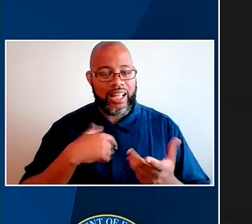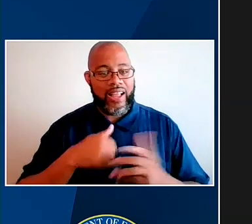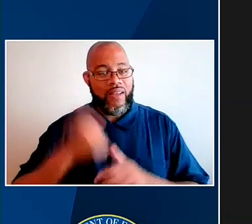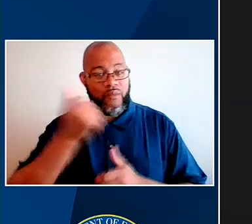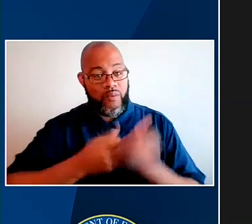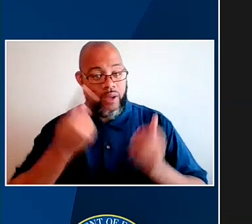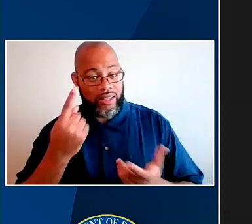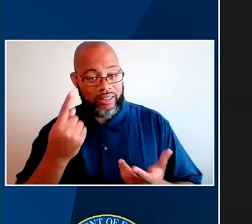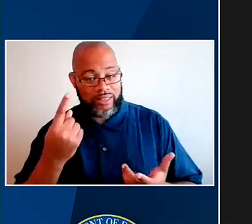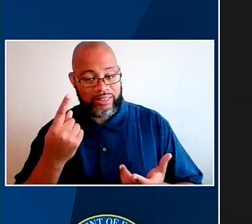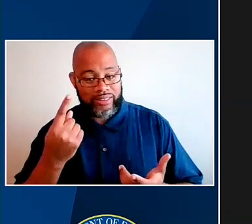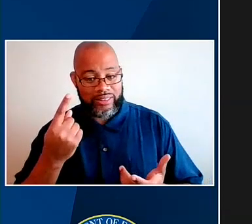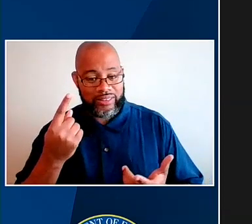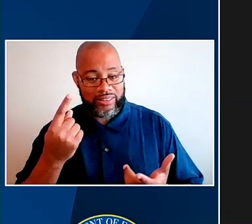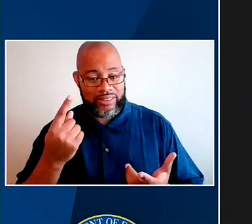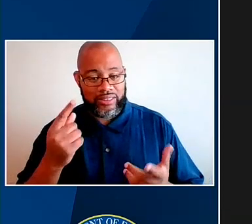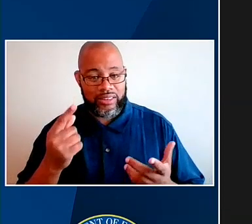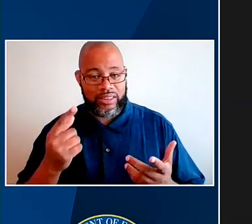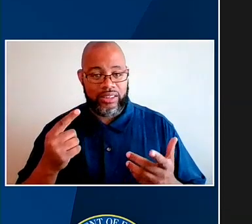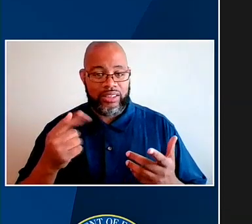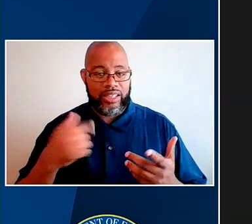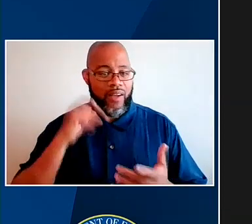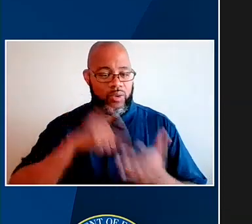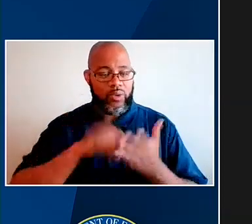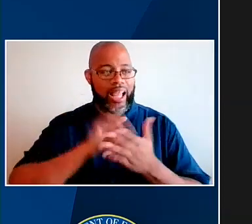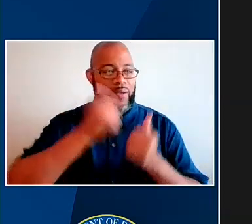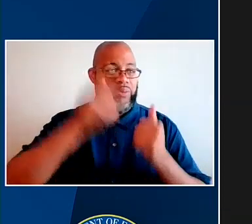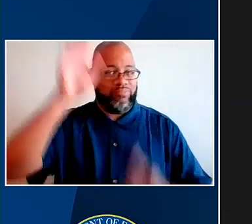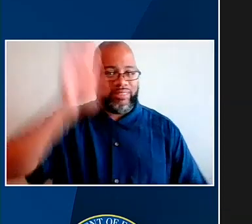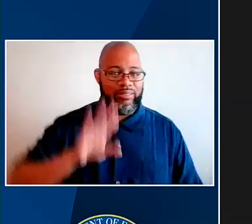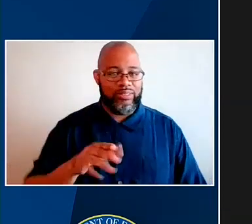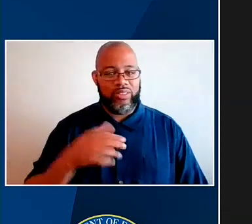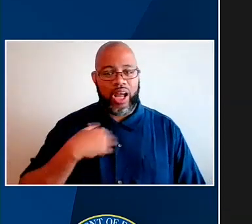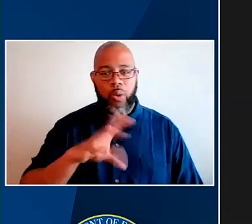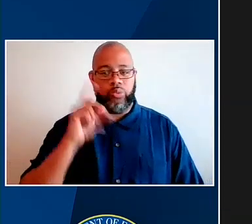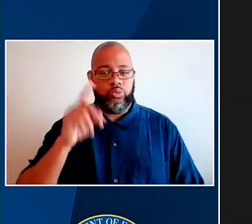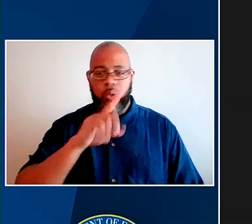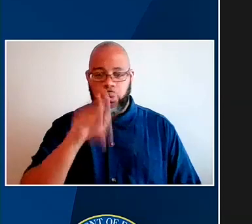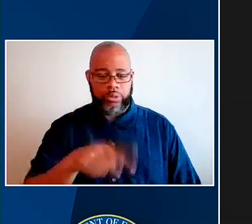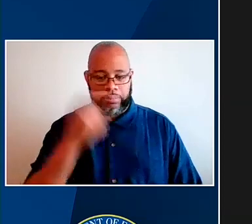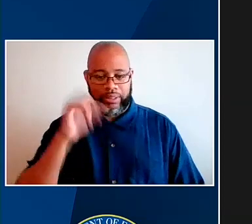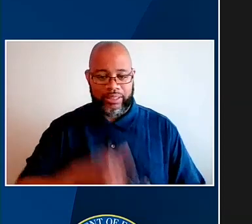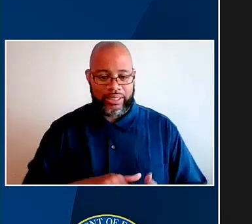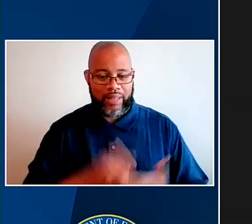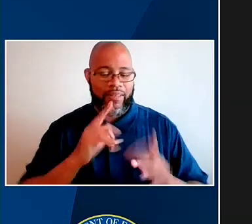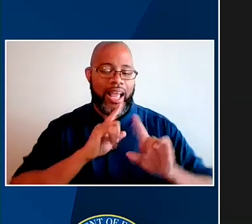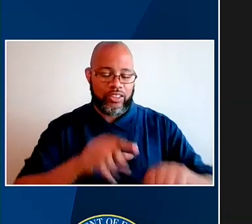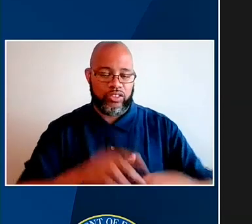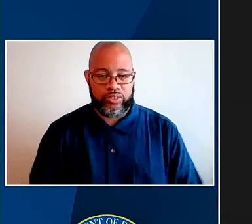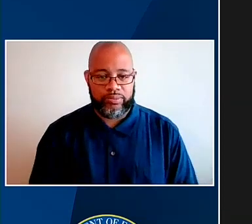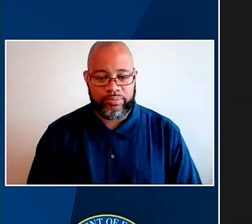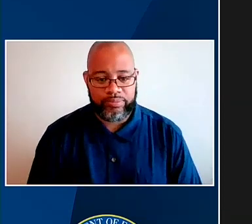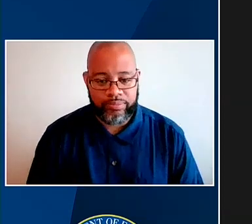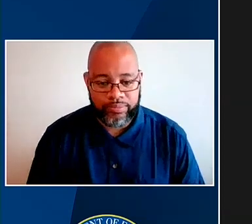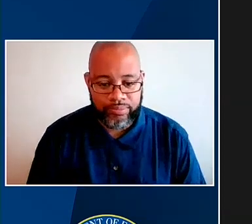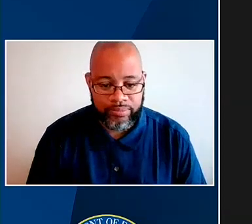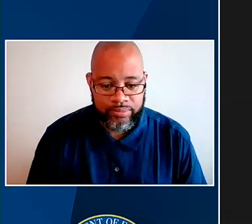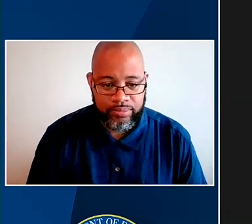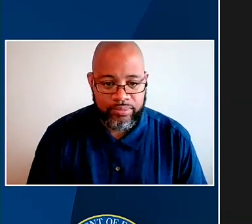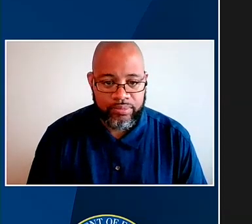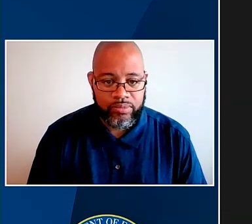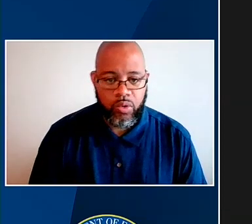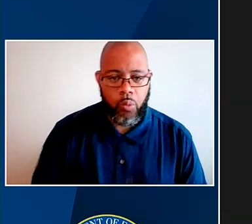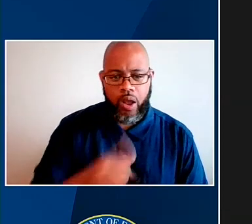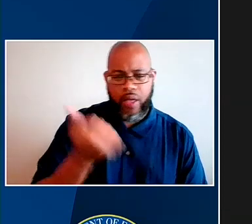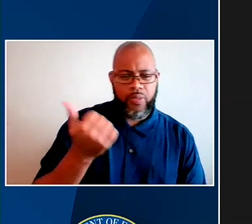took their hand down. So I did notice that. Yeah. No, I just withdrew the question because it was answered. Gotcha. Thank you. And then there was one of them.